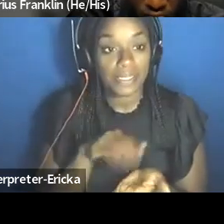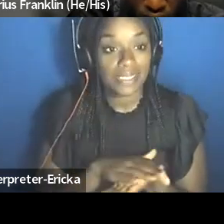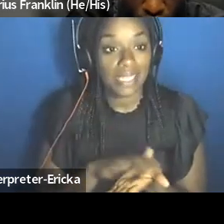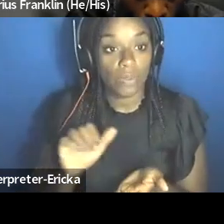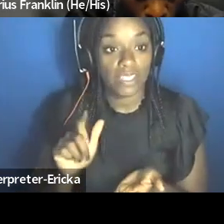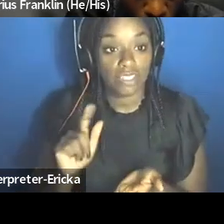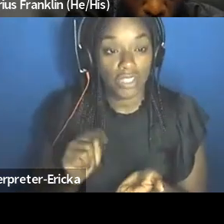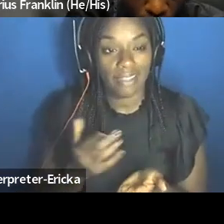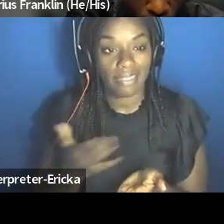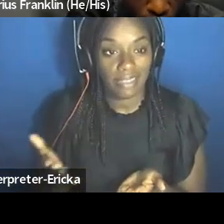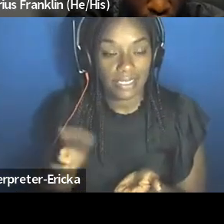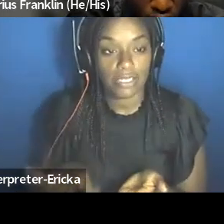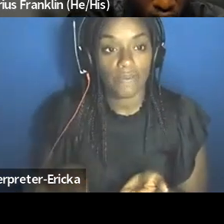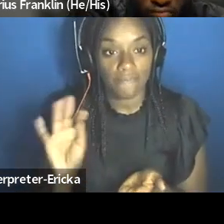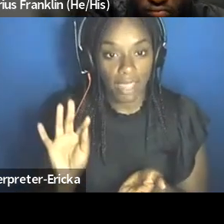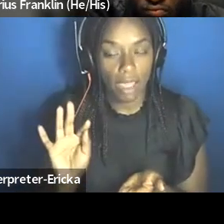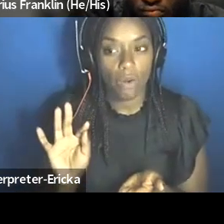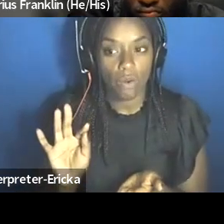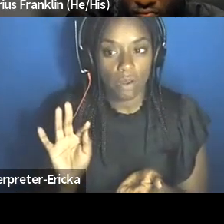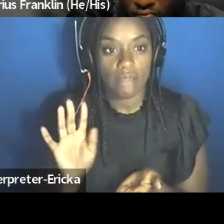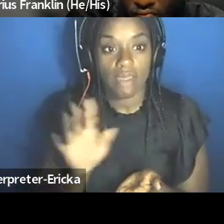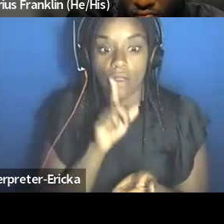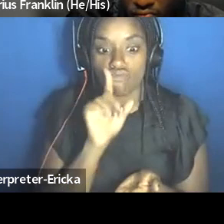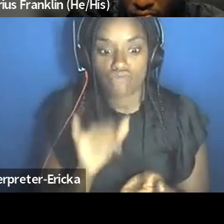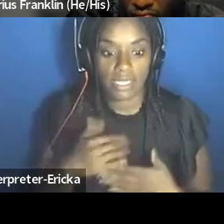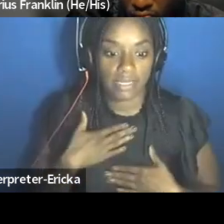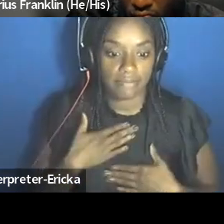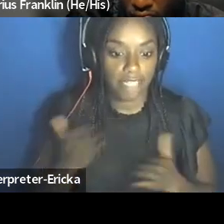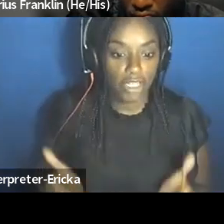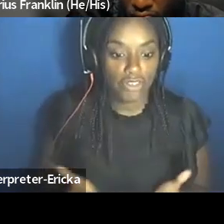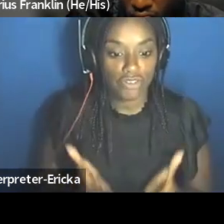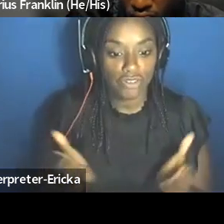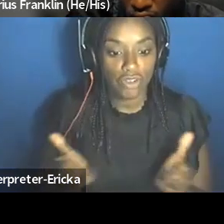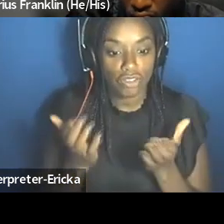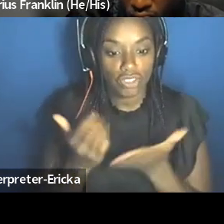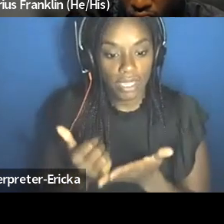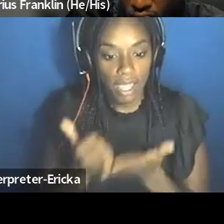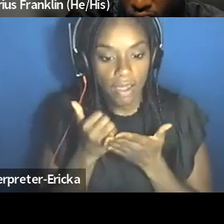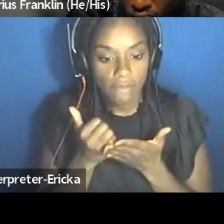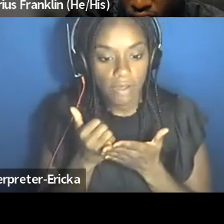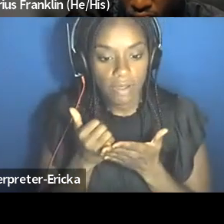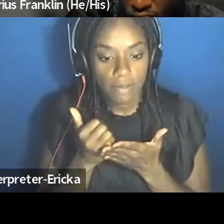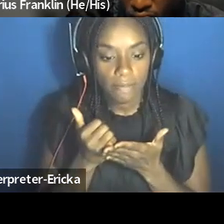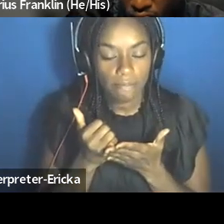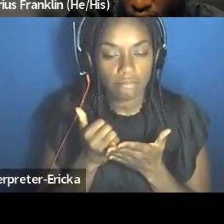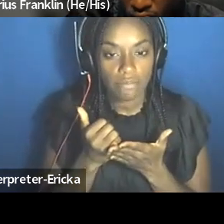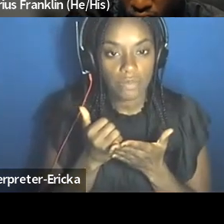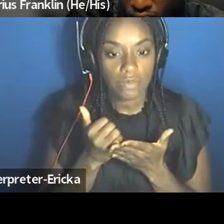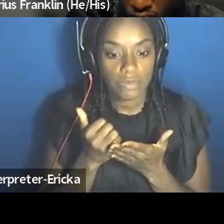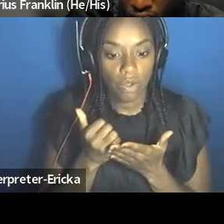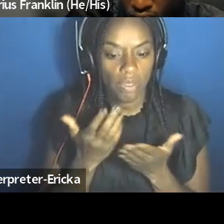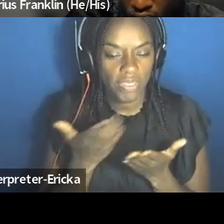have found to be really encouraging, helpful, that you think other people would want to know about? Can you put them in the